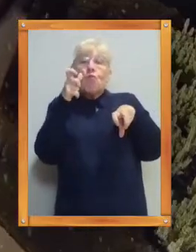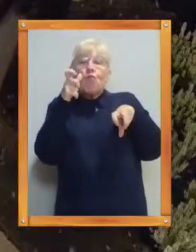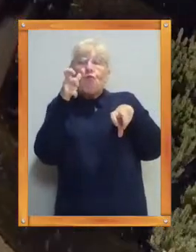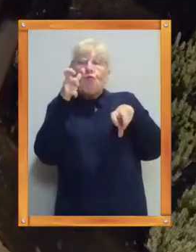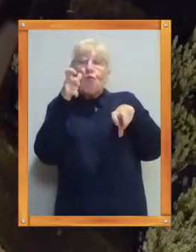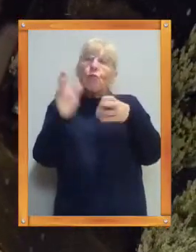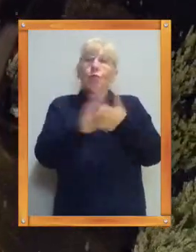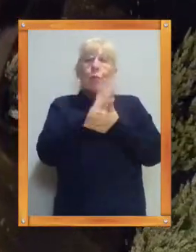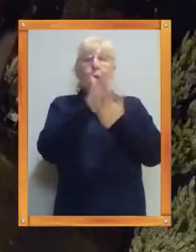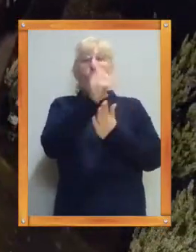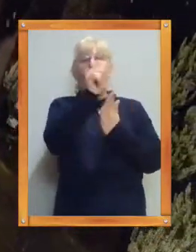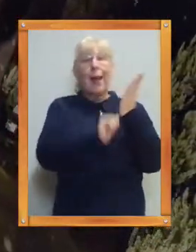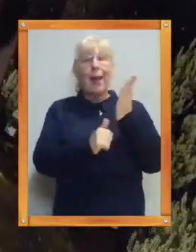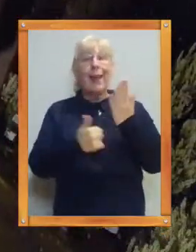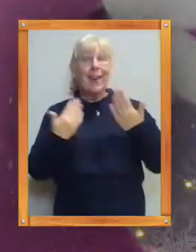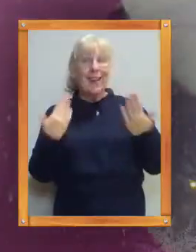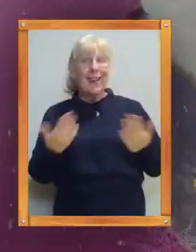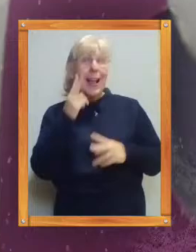soon.